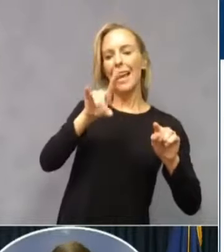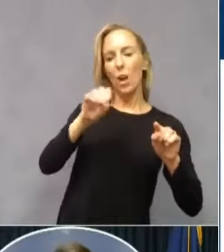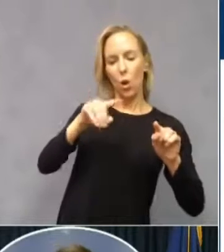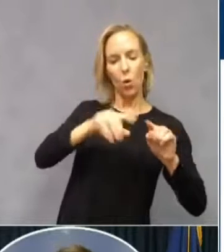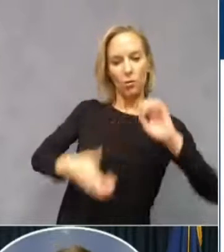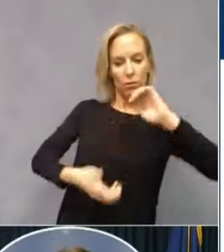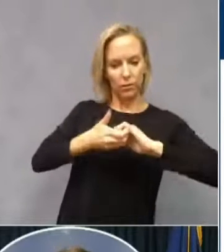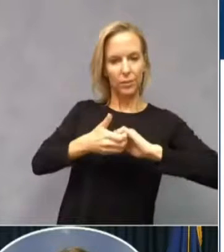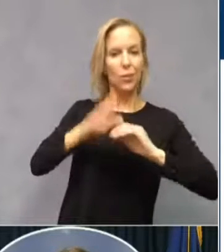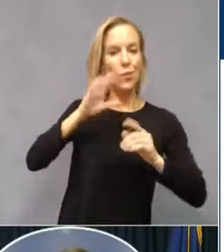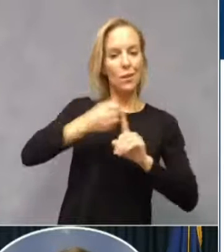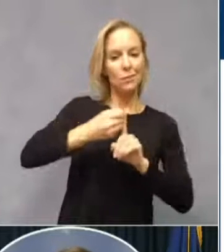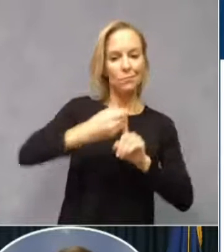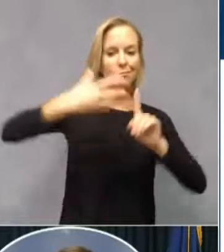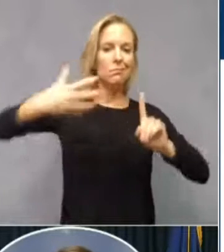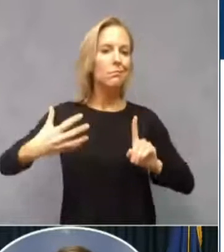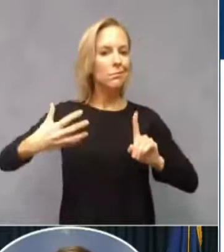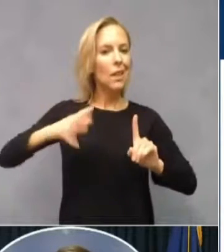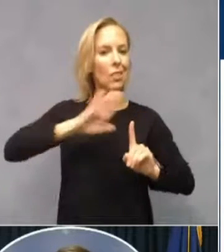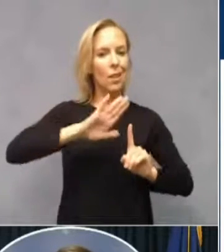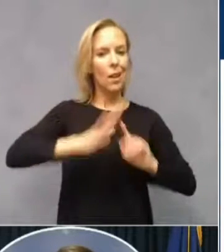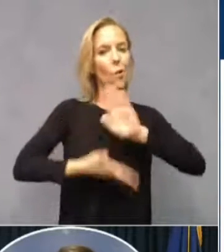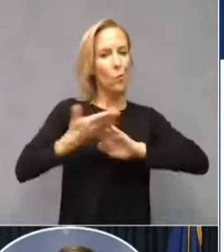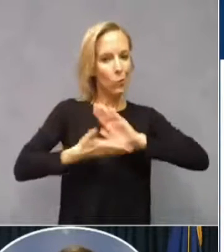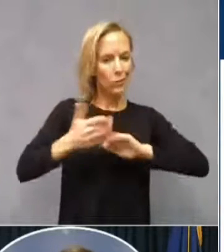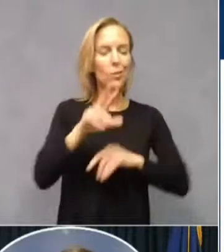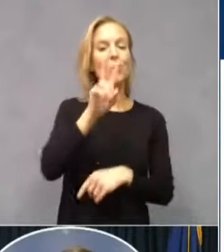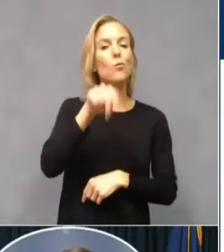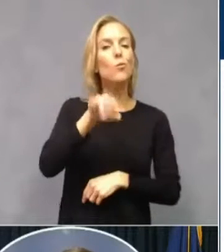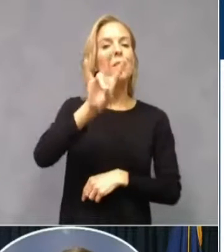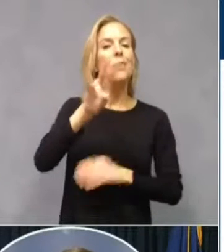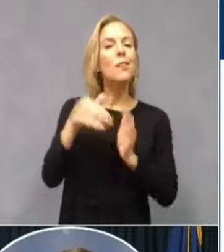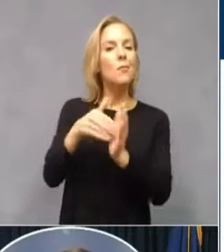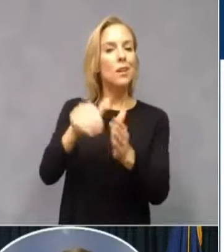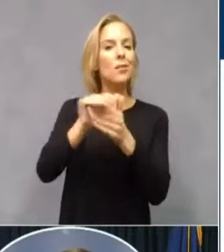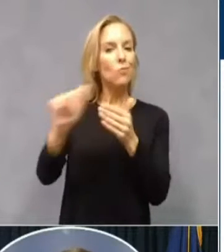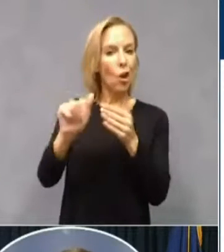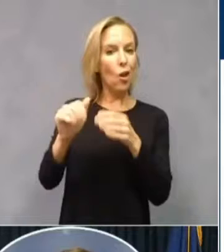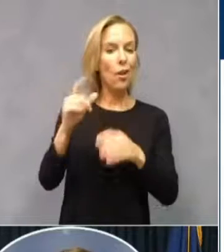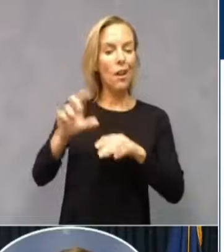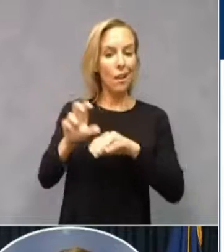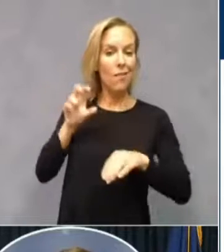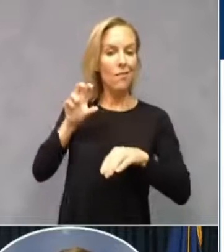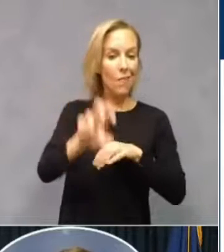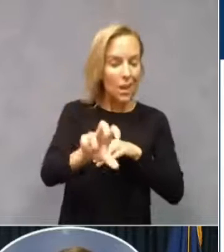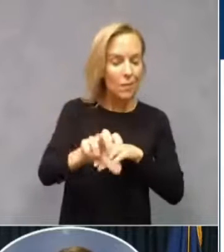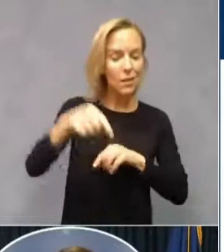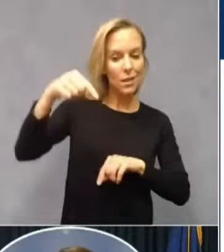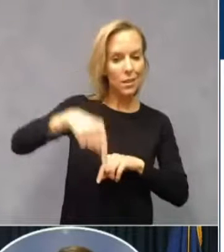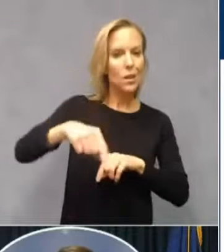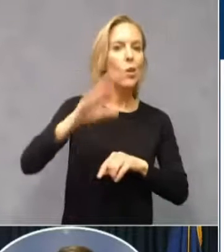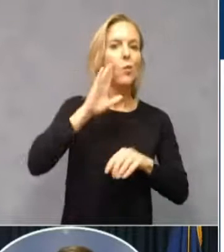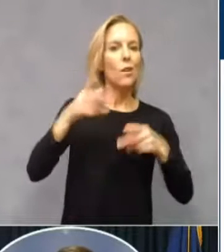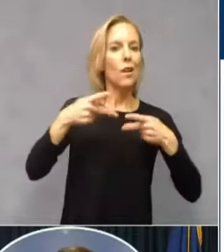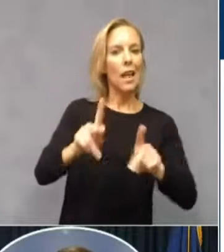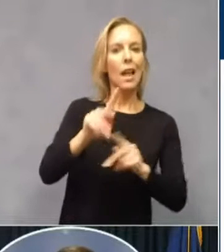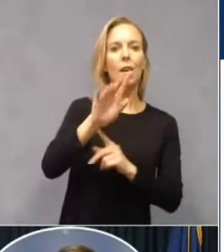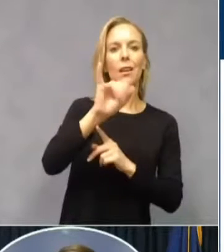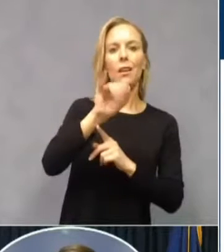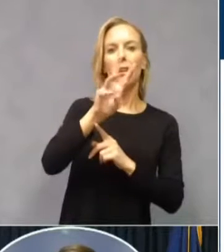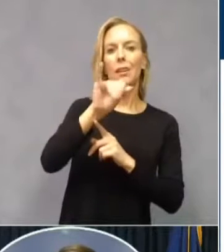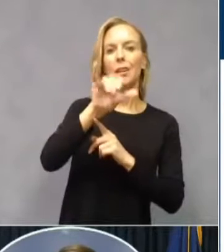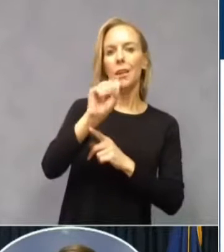Murray operation. The $2.7 million investment will allow Evis Dido LLC to boost production